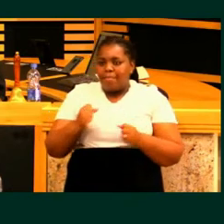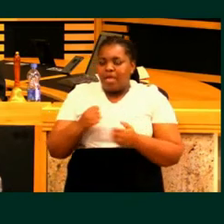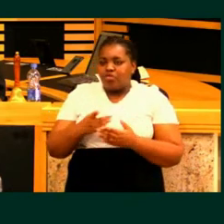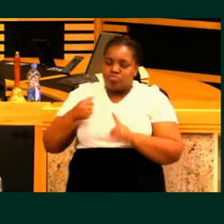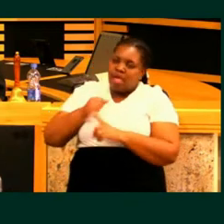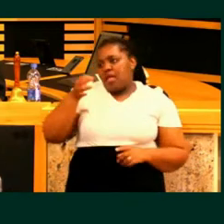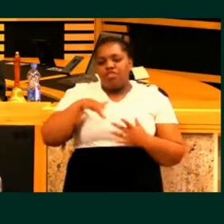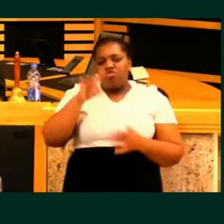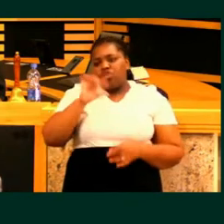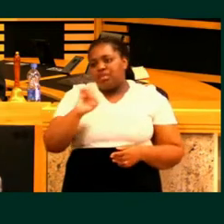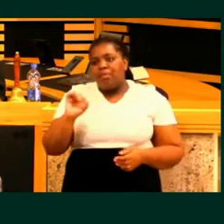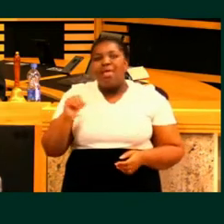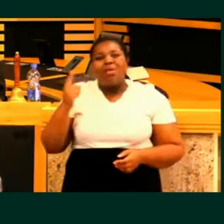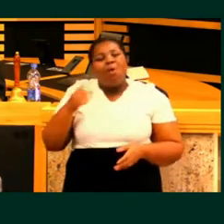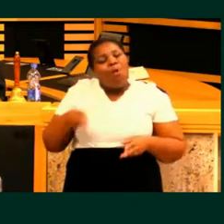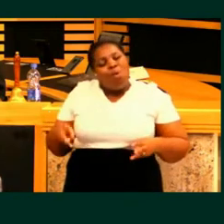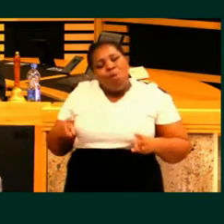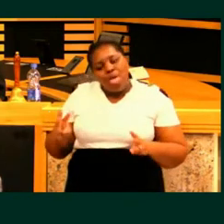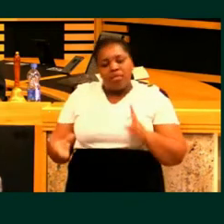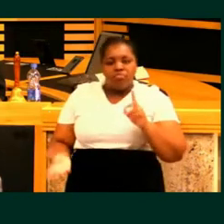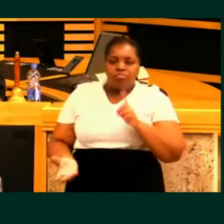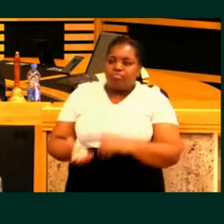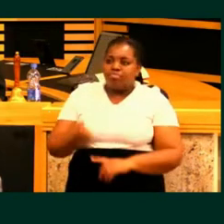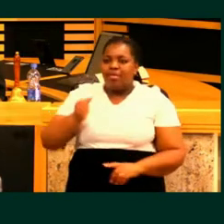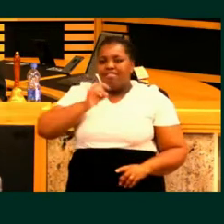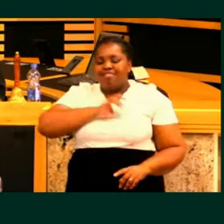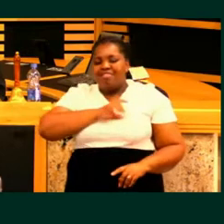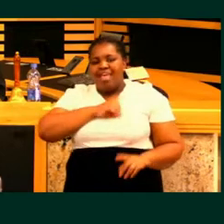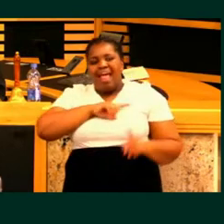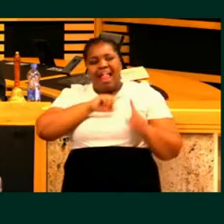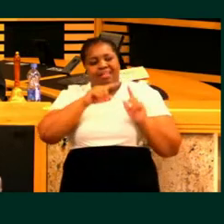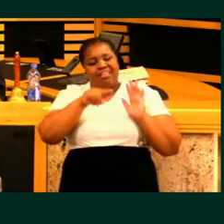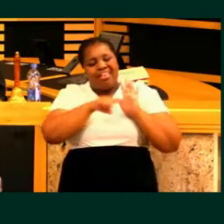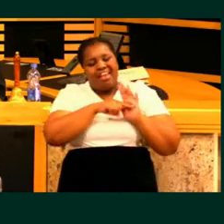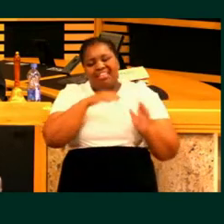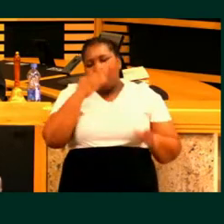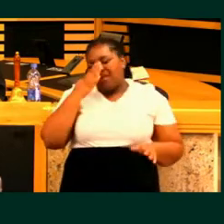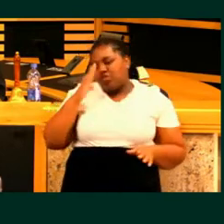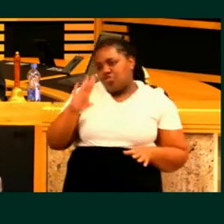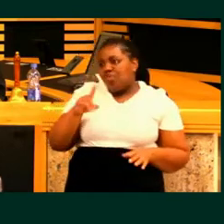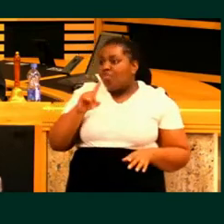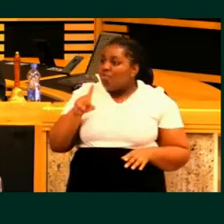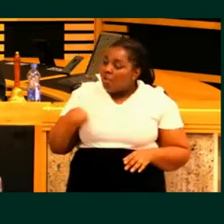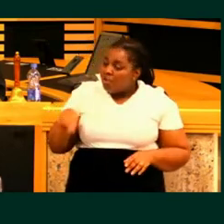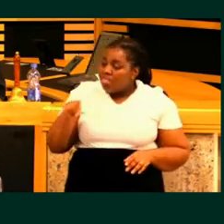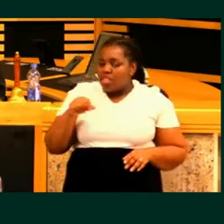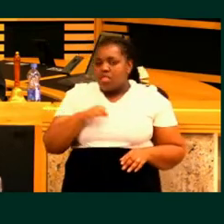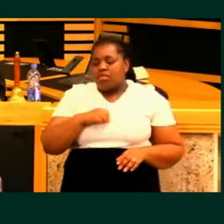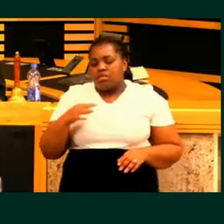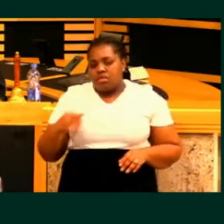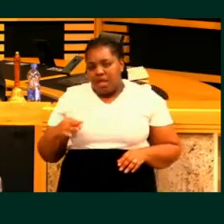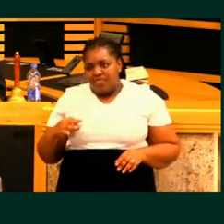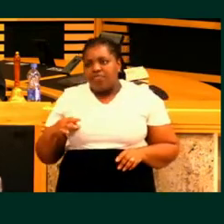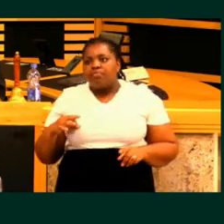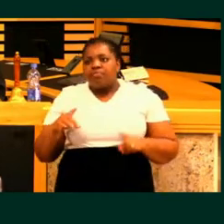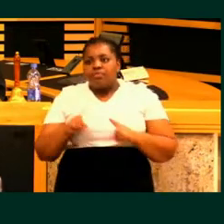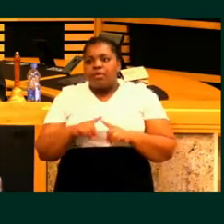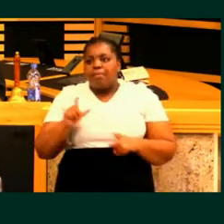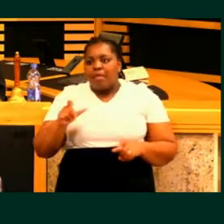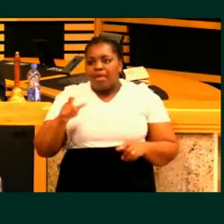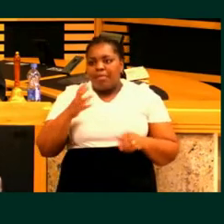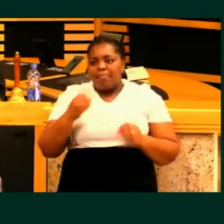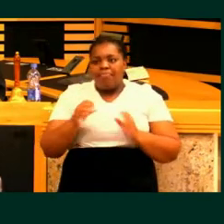choice the only way to overcome fears myths and negative attitudes about the abilities of employees and applicants living disab